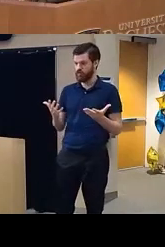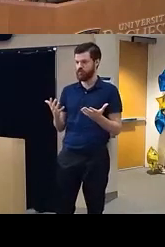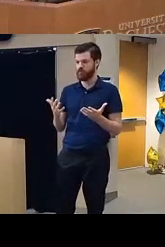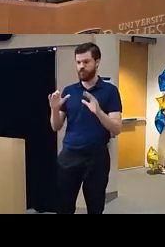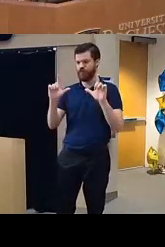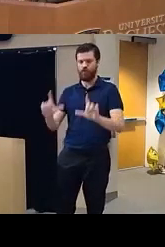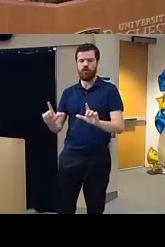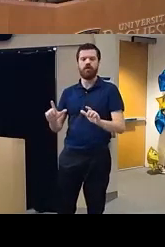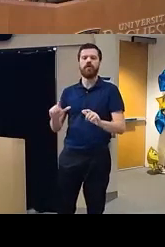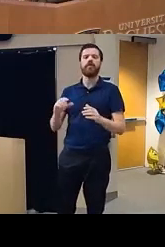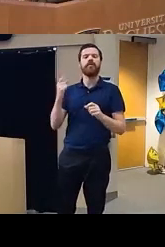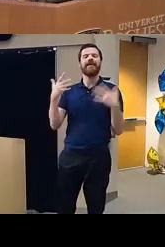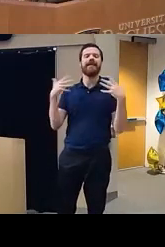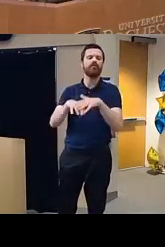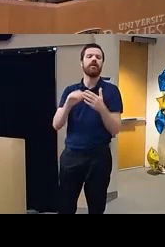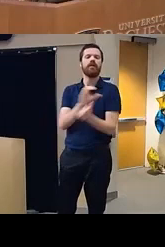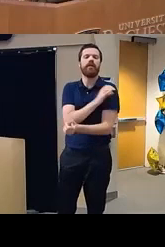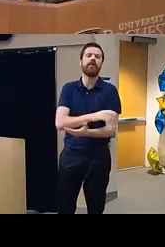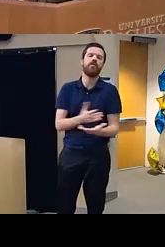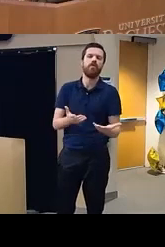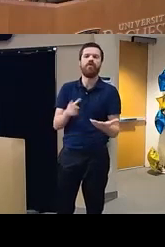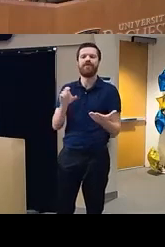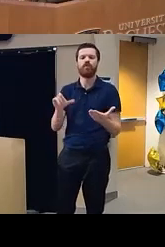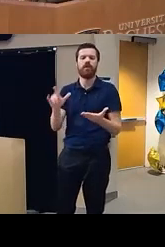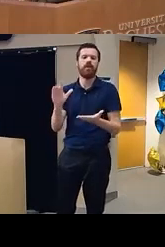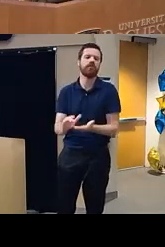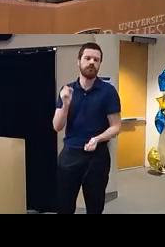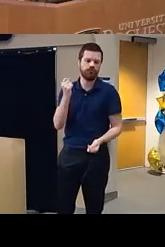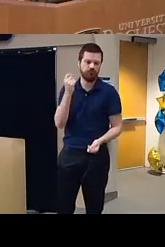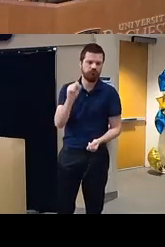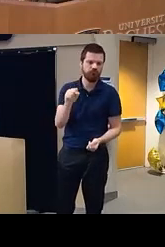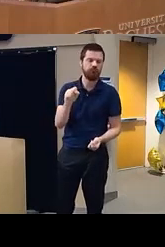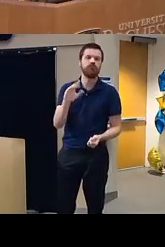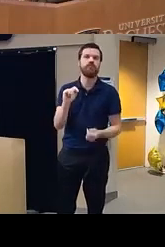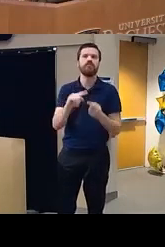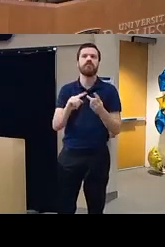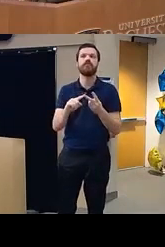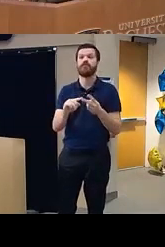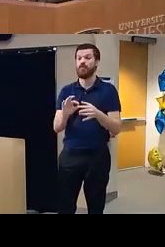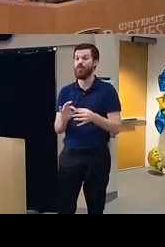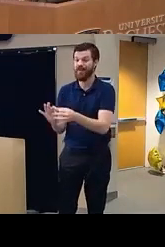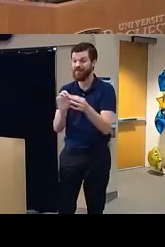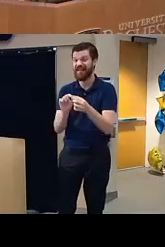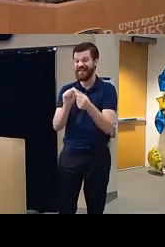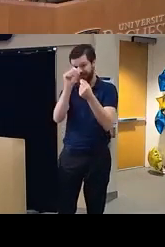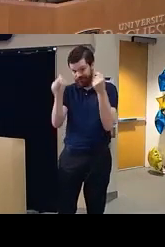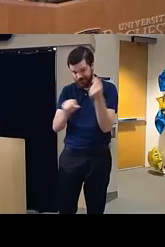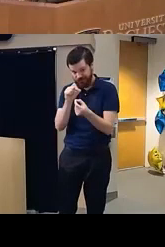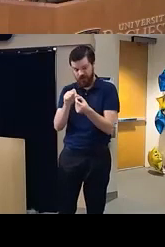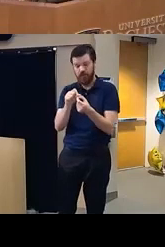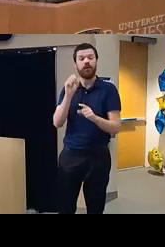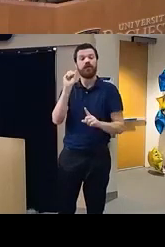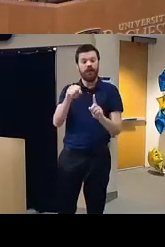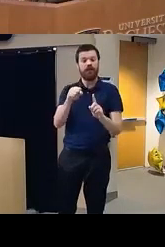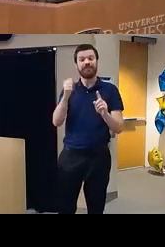Now, in the integrated clinic, you need to do that less, but like coordination, like it's